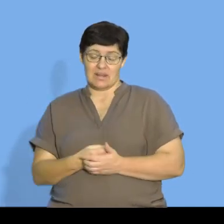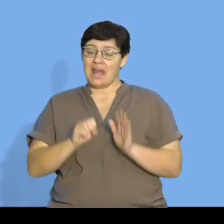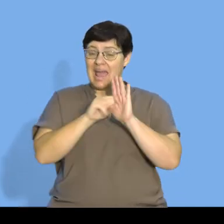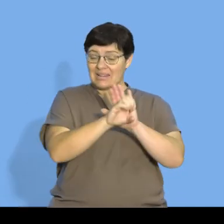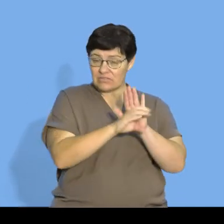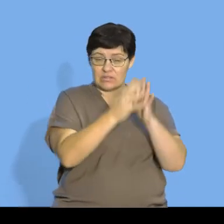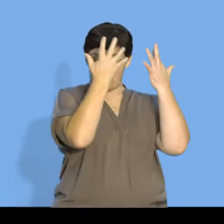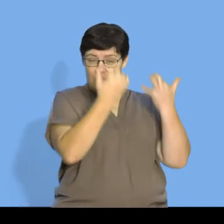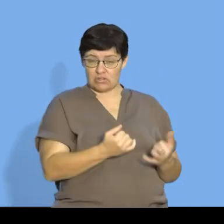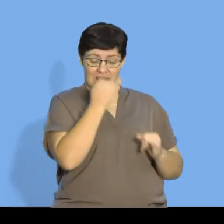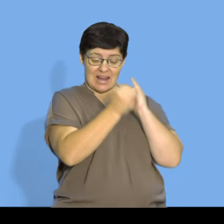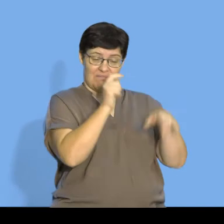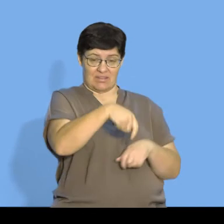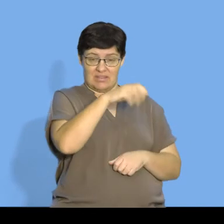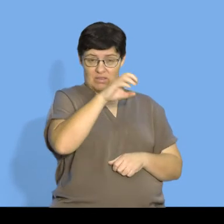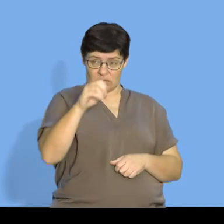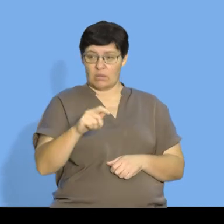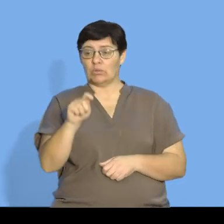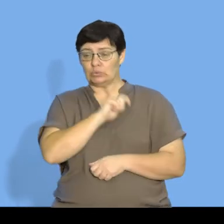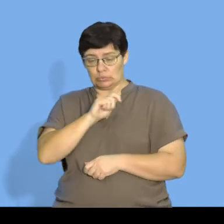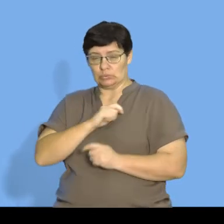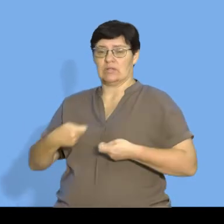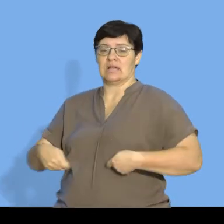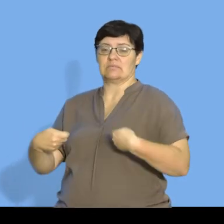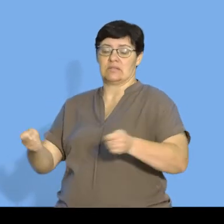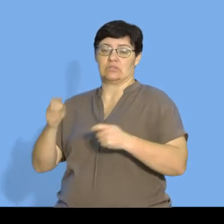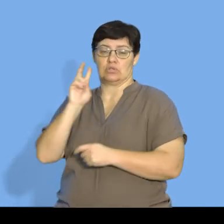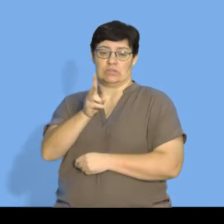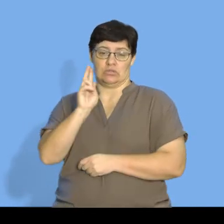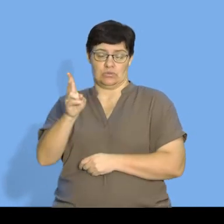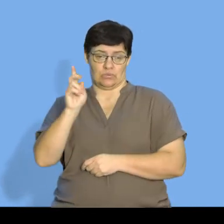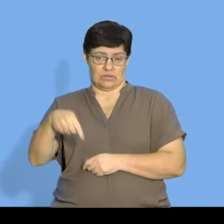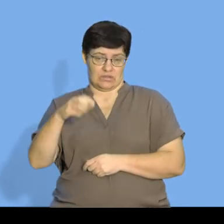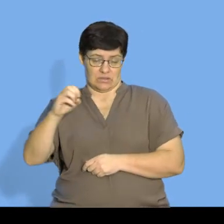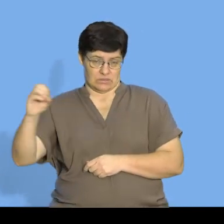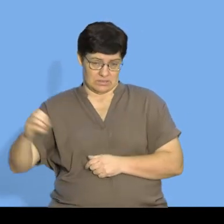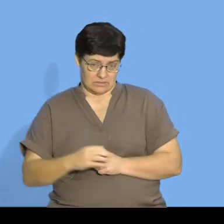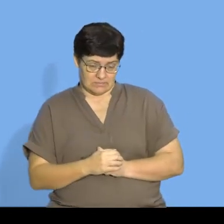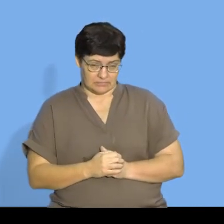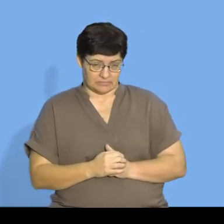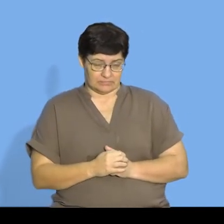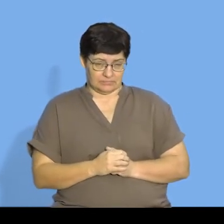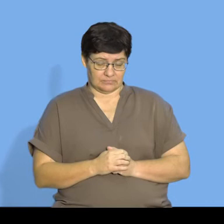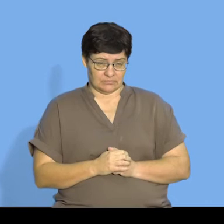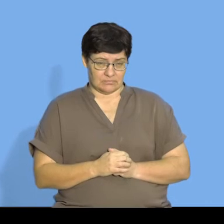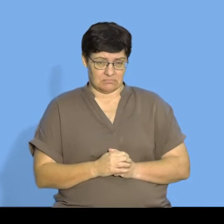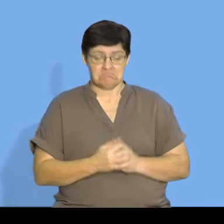obviously advertising, you budgeted 11, but you actually spent 22,000. Okay,